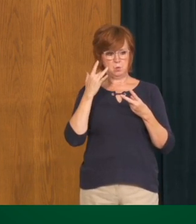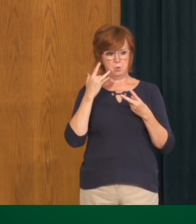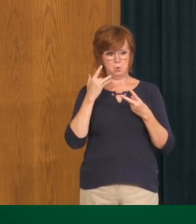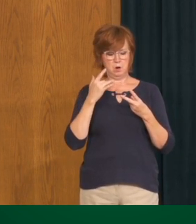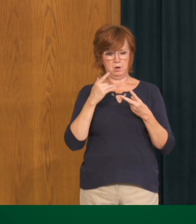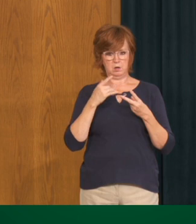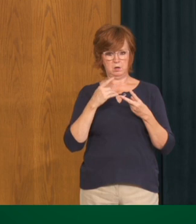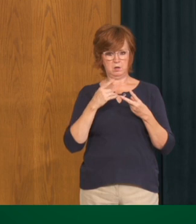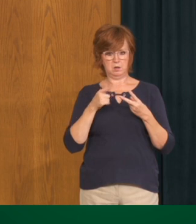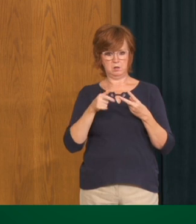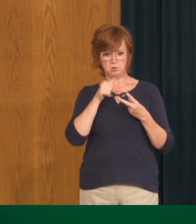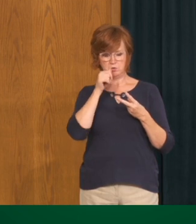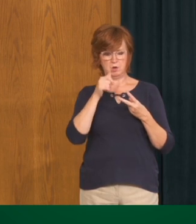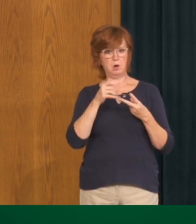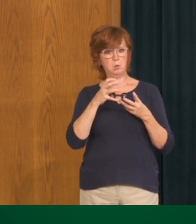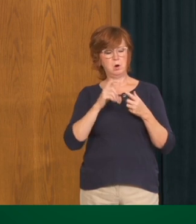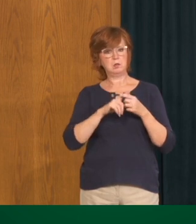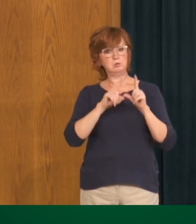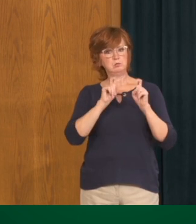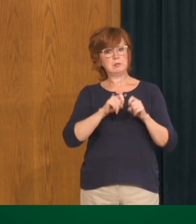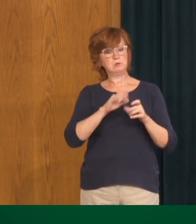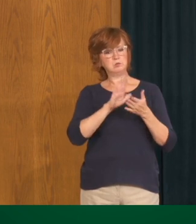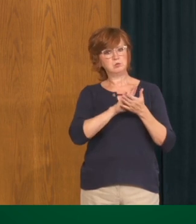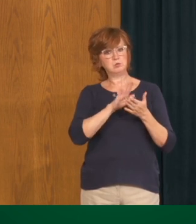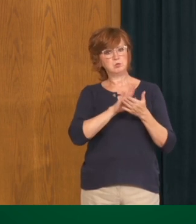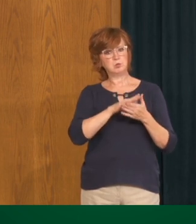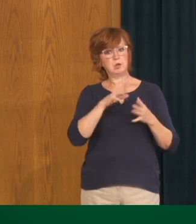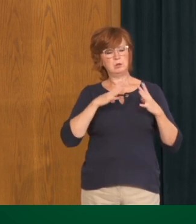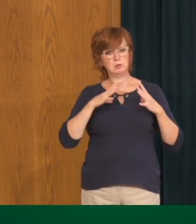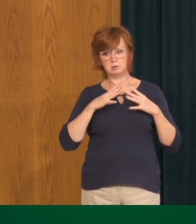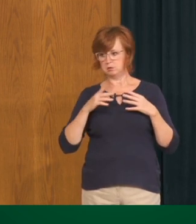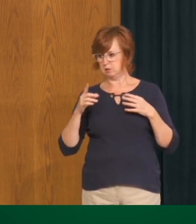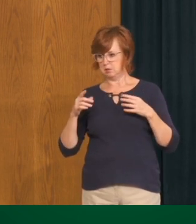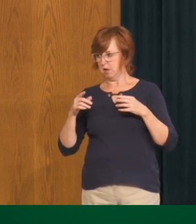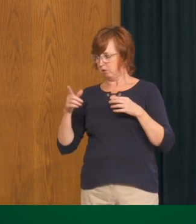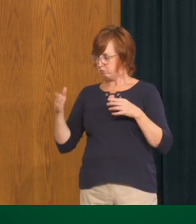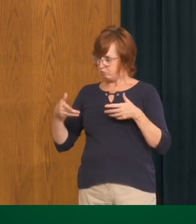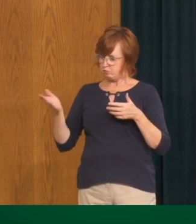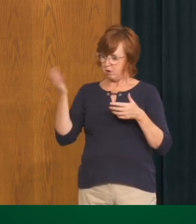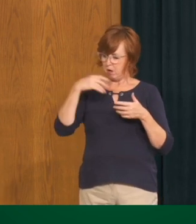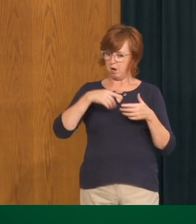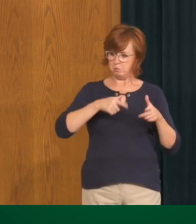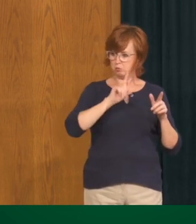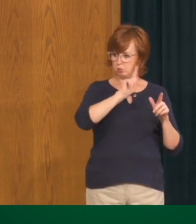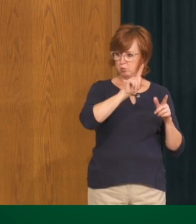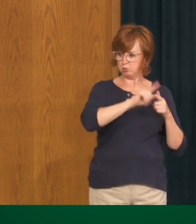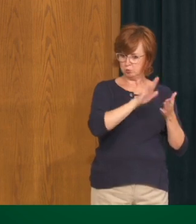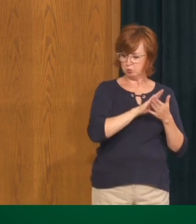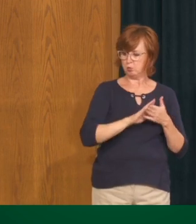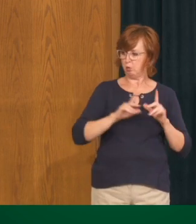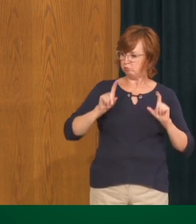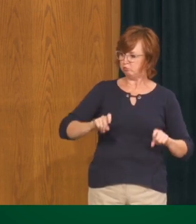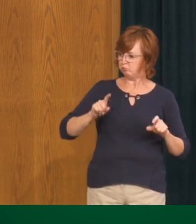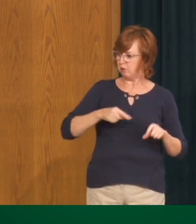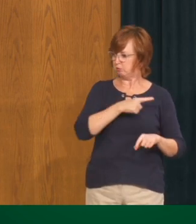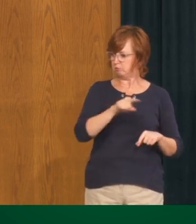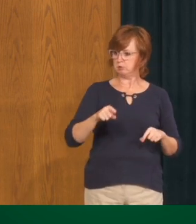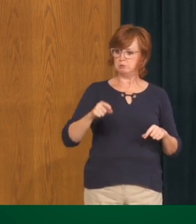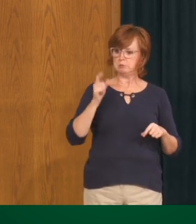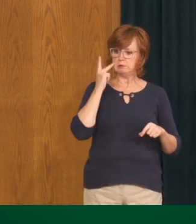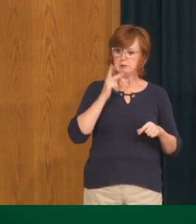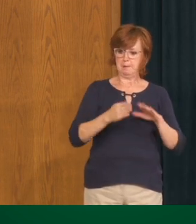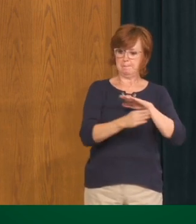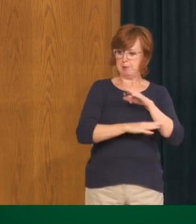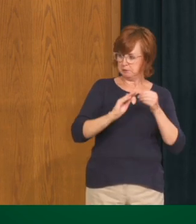doesn't have the capacity at the moment? So, I just want to reiterate that, the pool testing, so just to explain it, is that it could be